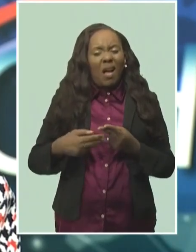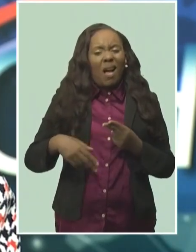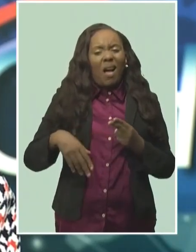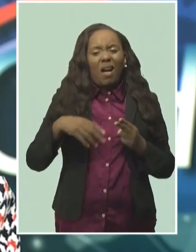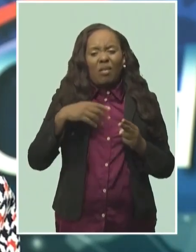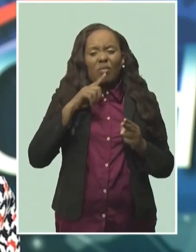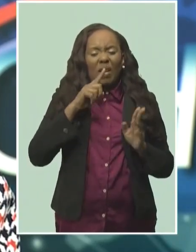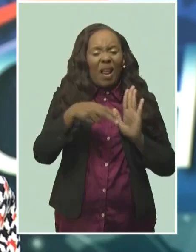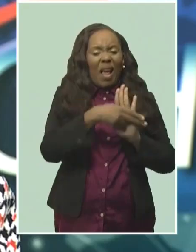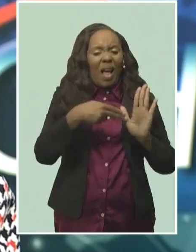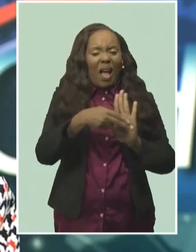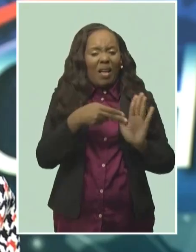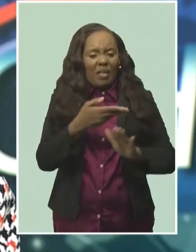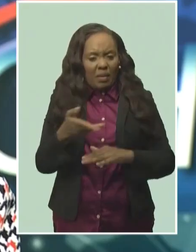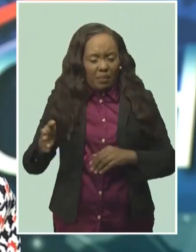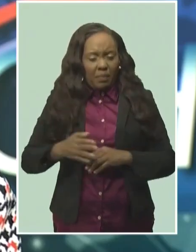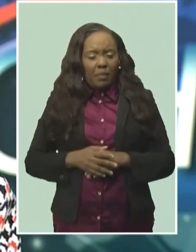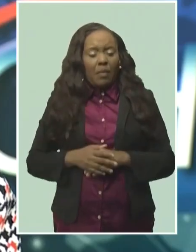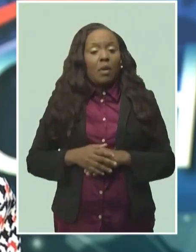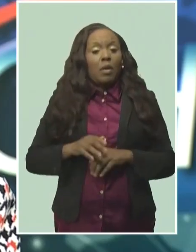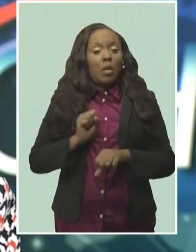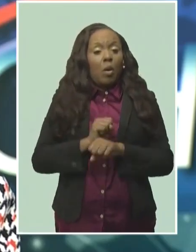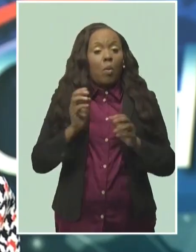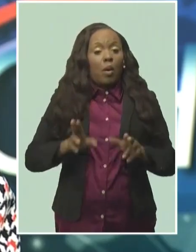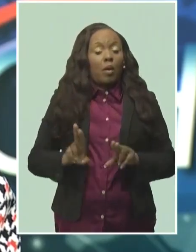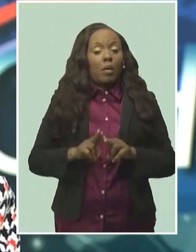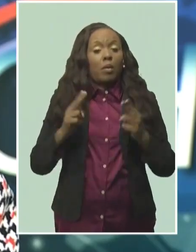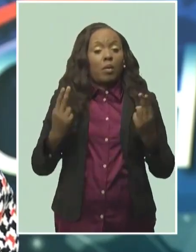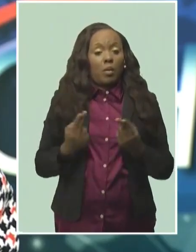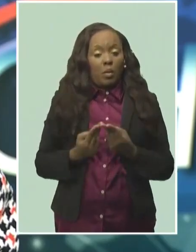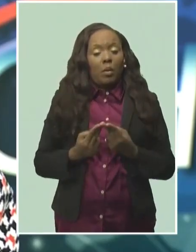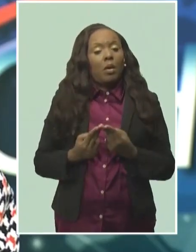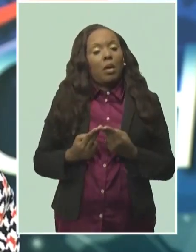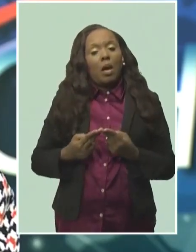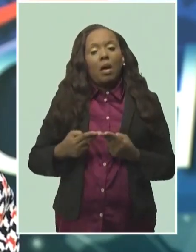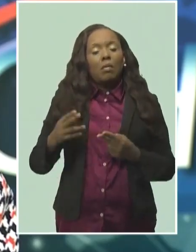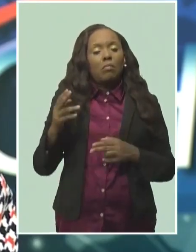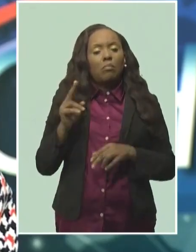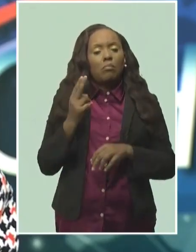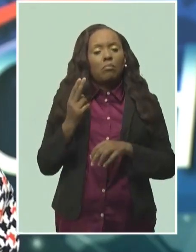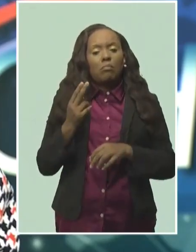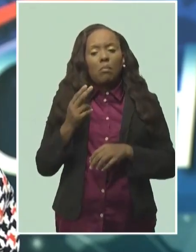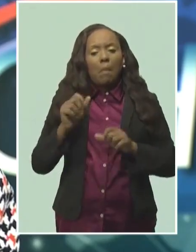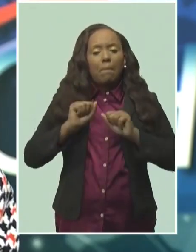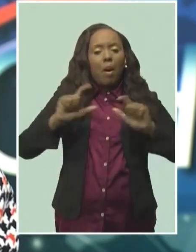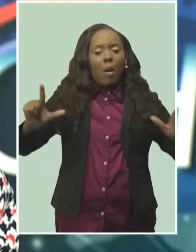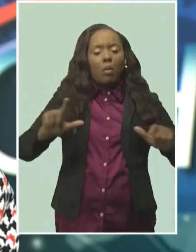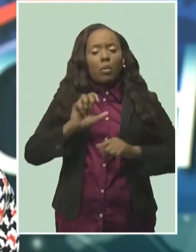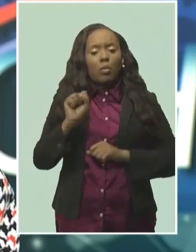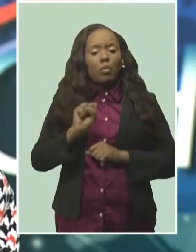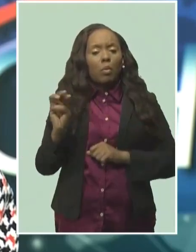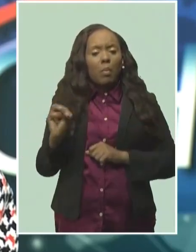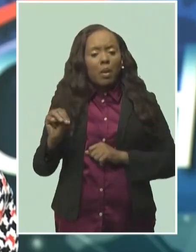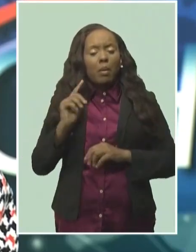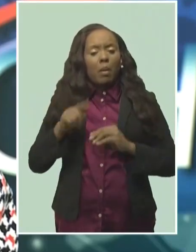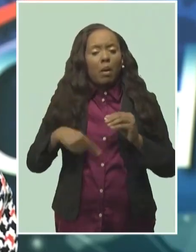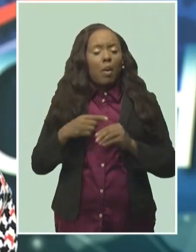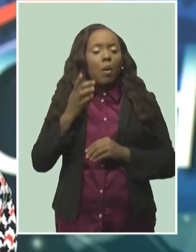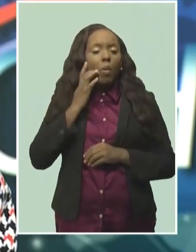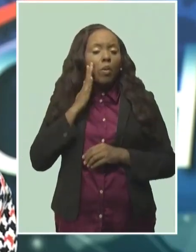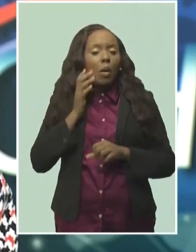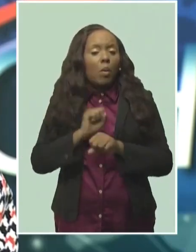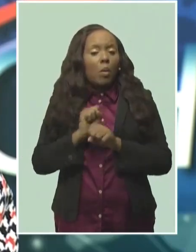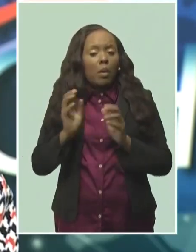social media platforms to highlight what it says are issues raised by hotel workers. However, during the media briefing this